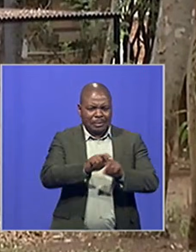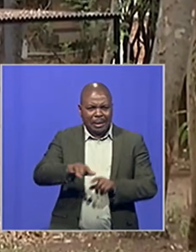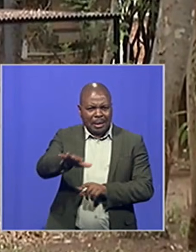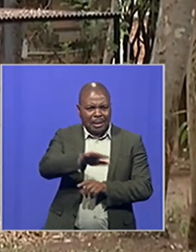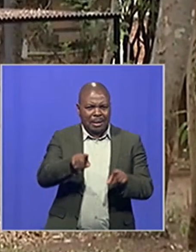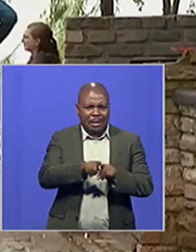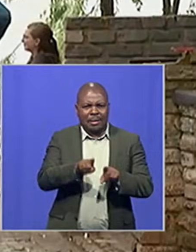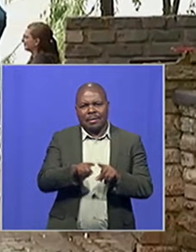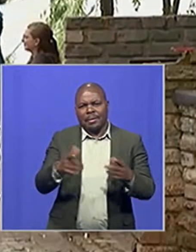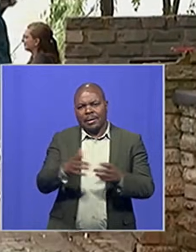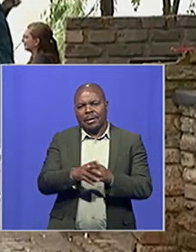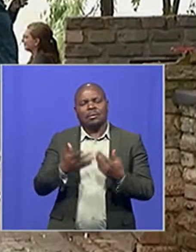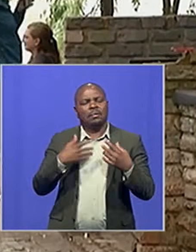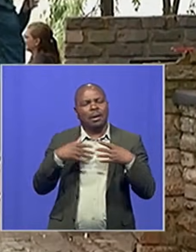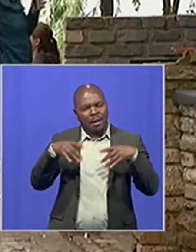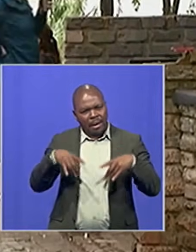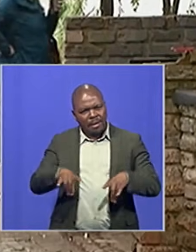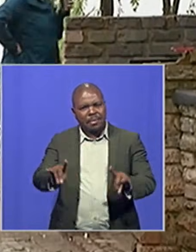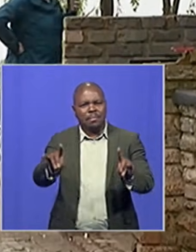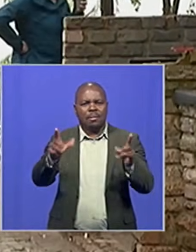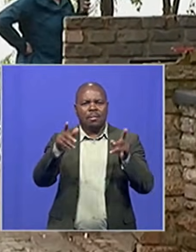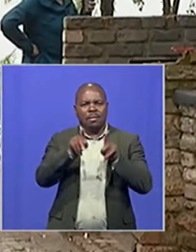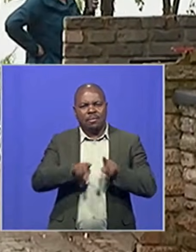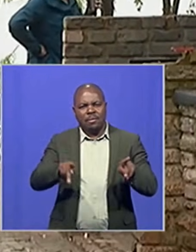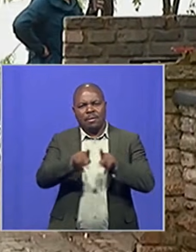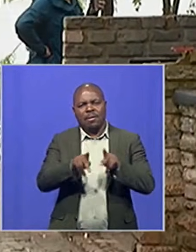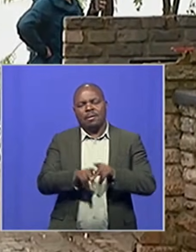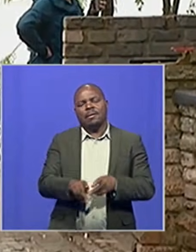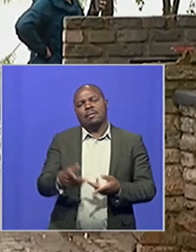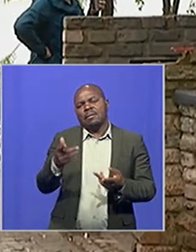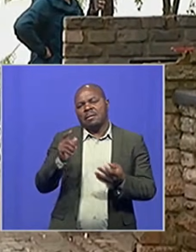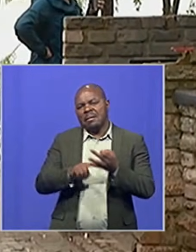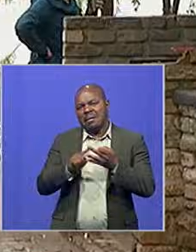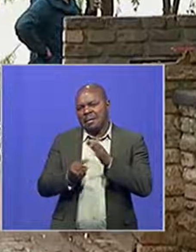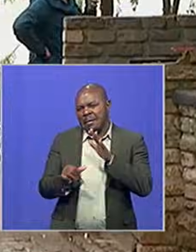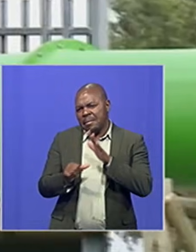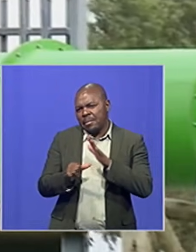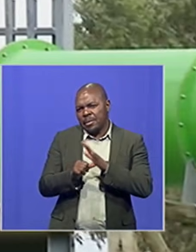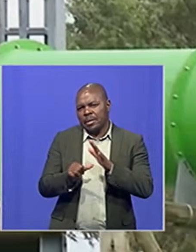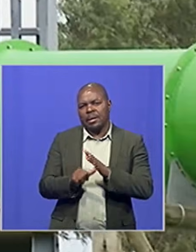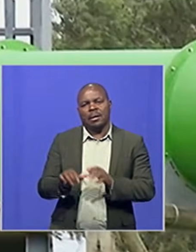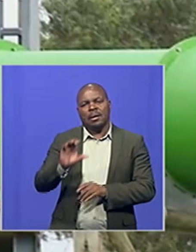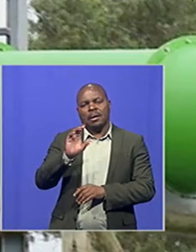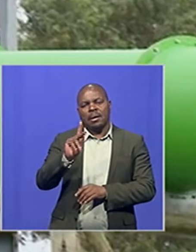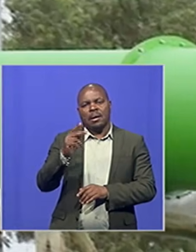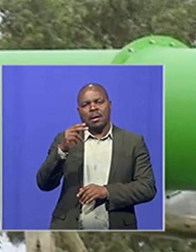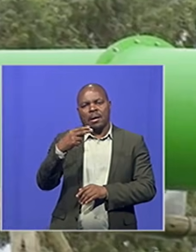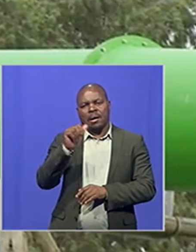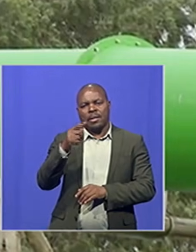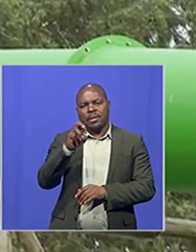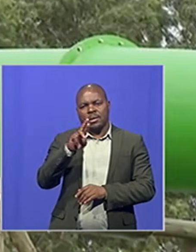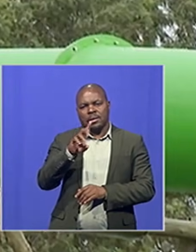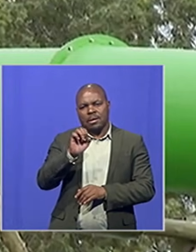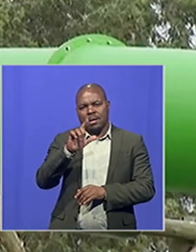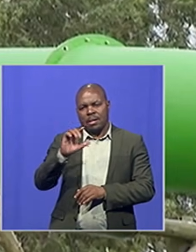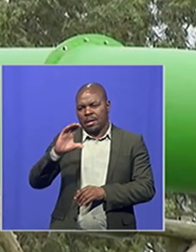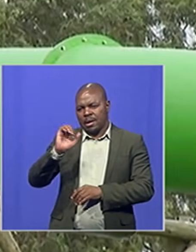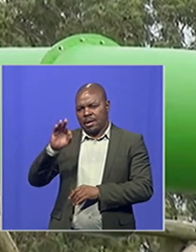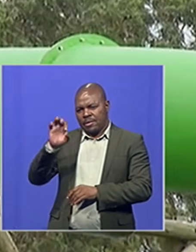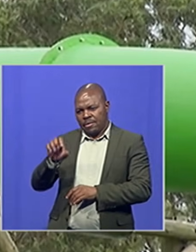akaretsang dikampa tsa sekgwa, Fredefort Dome, le tlotlo le le fitlhegileng la Cathedral Cave kwa Golden Gate, museum